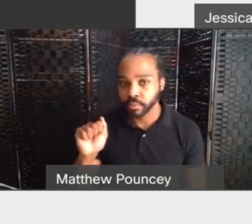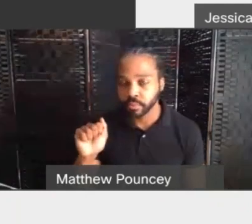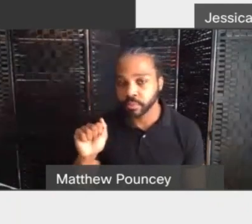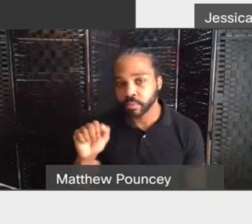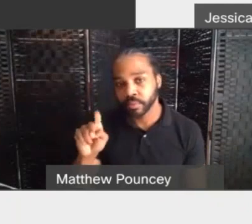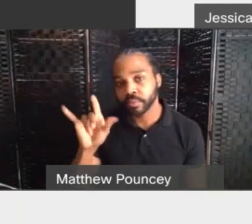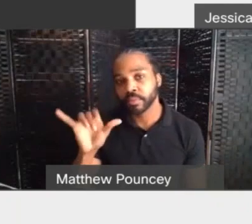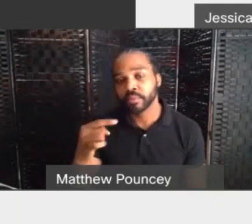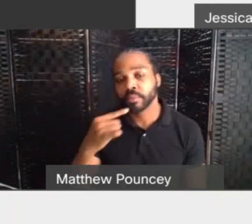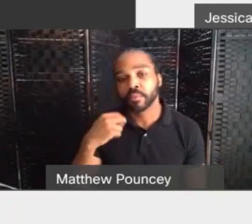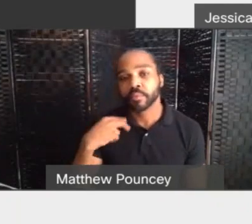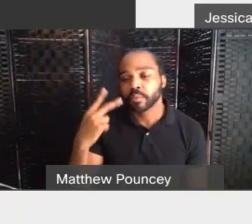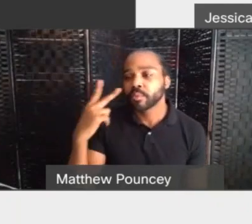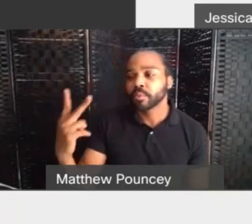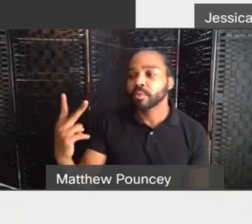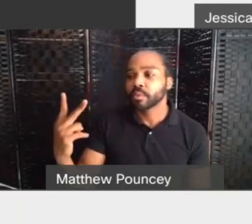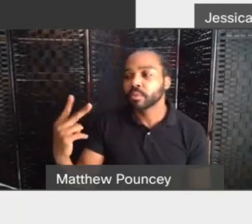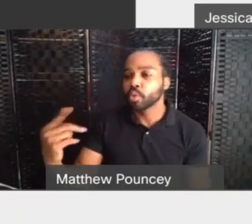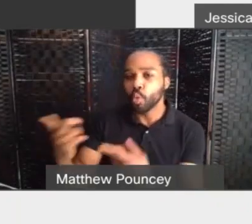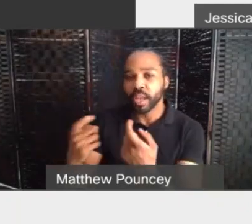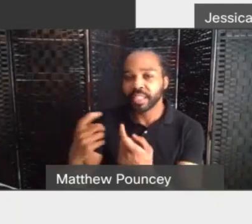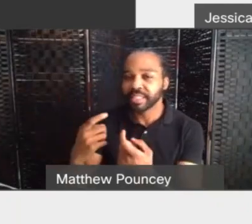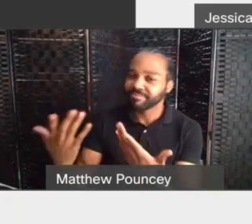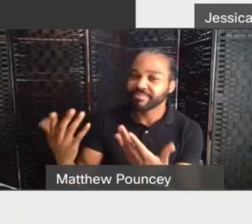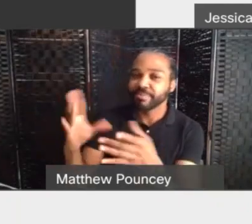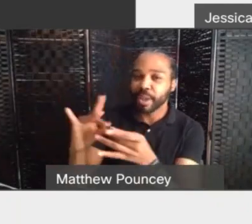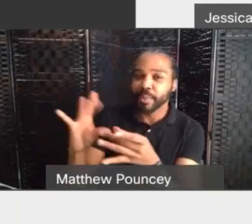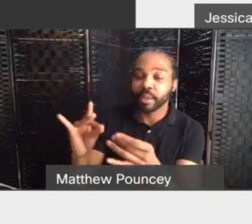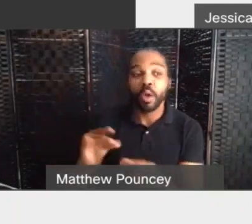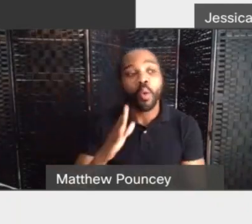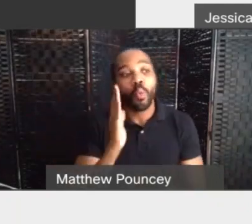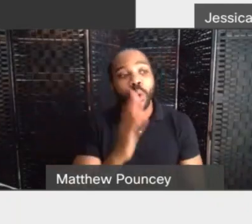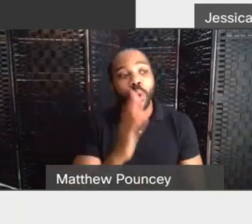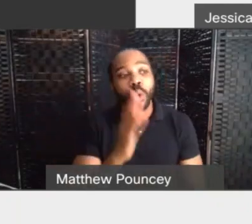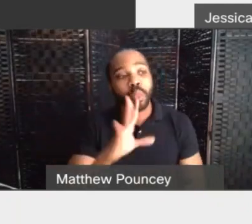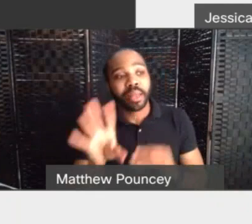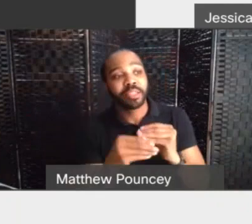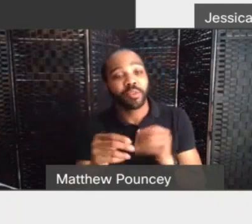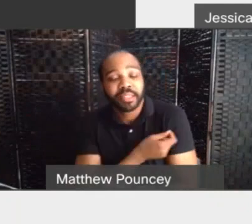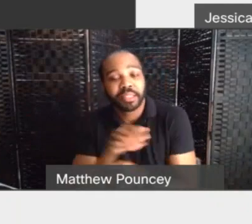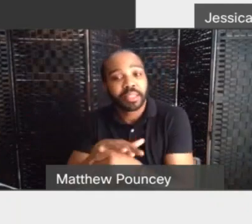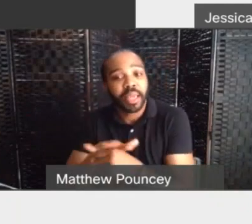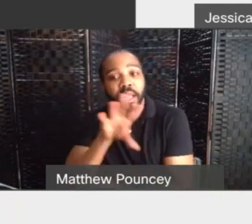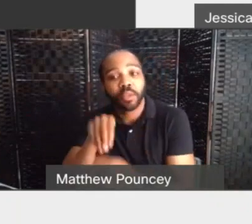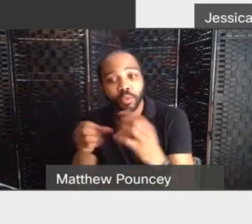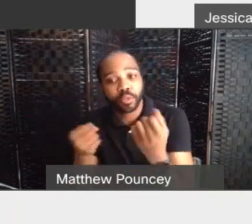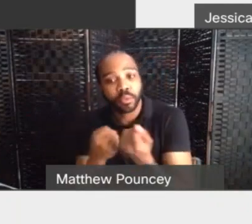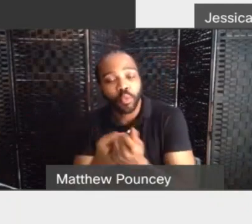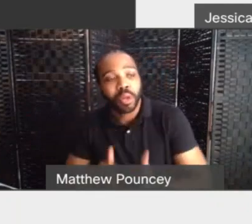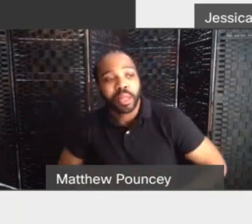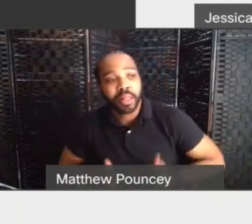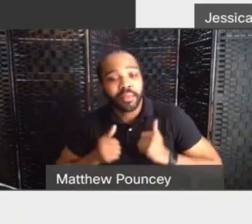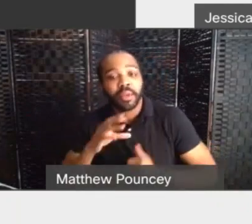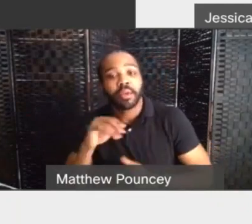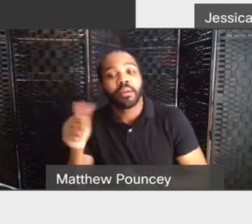question, but mostly a comment. Will the additional vaccination site include supported living, in-home, and other waiver